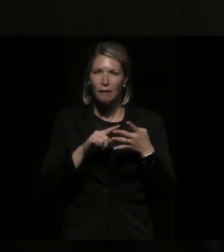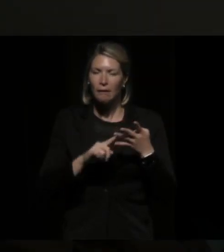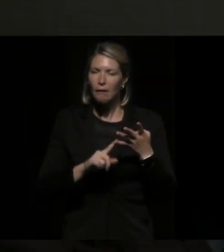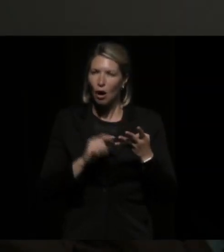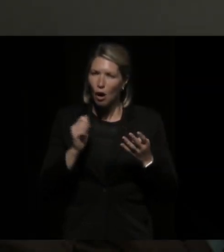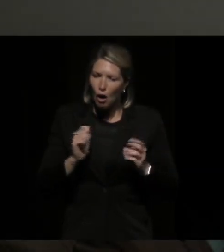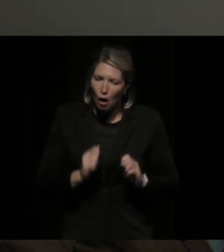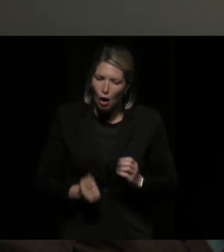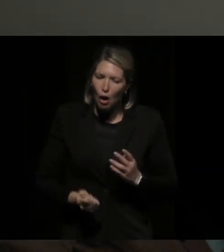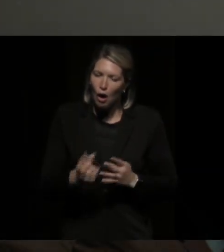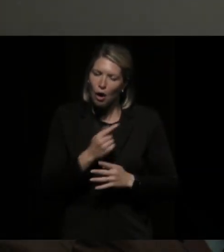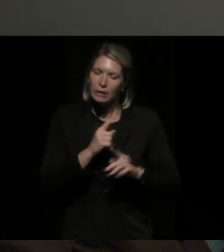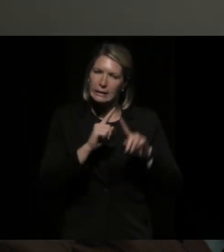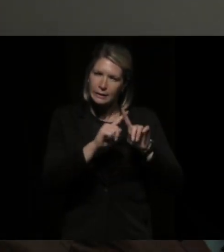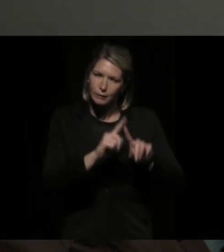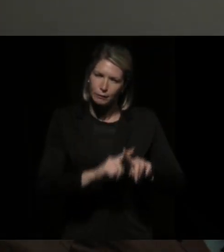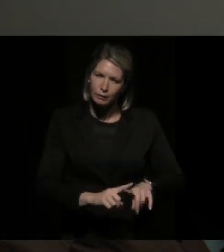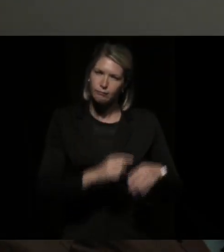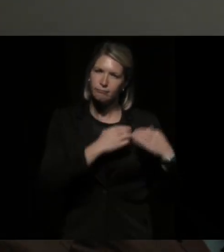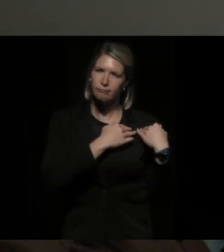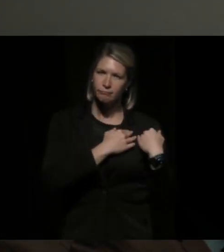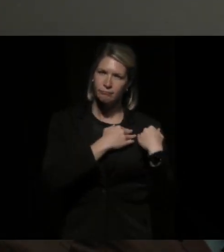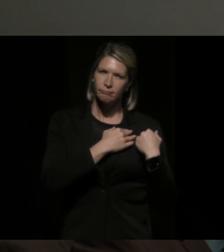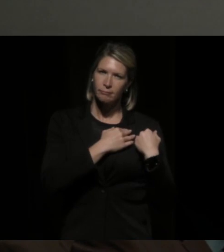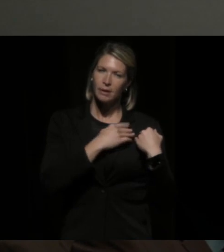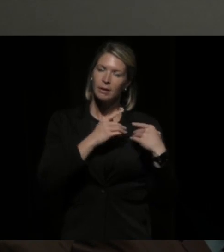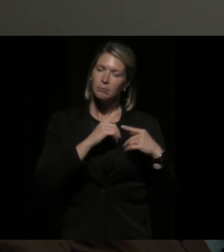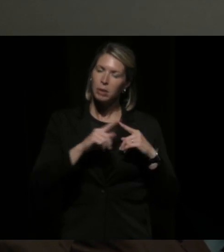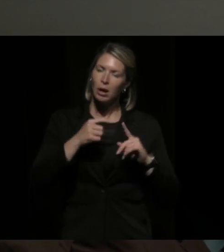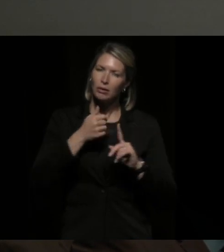responsibilities, but you are all passionate leaders in your